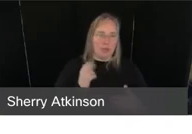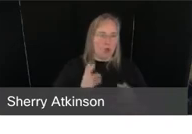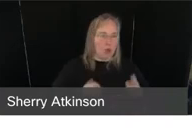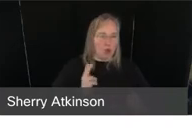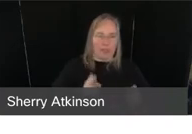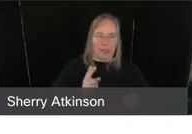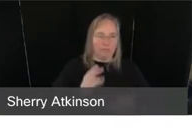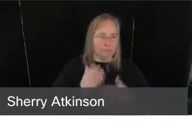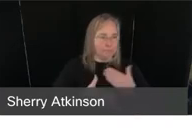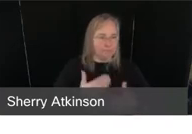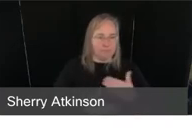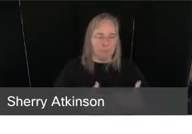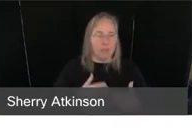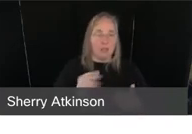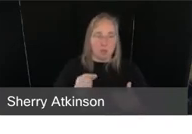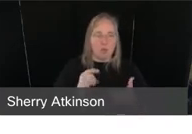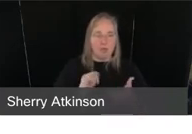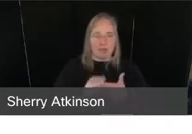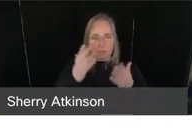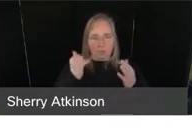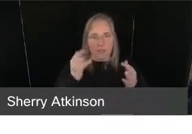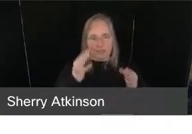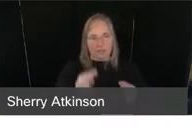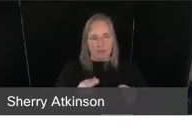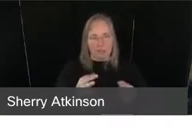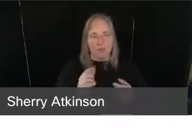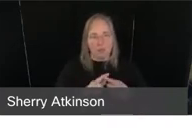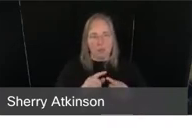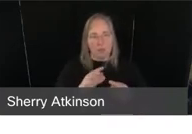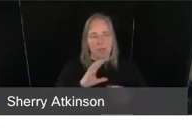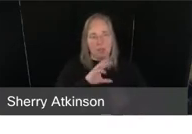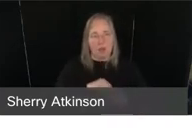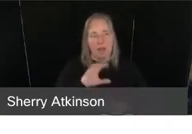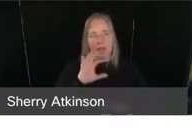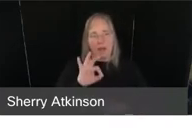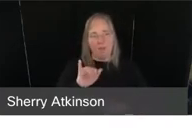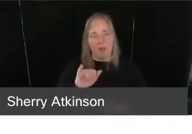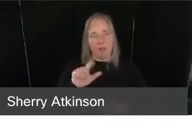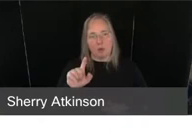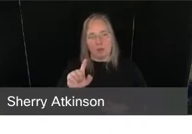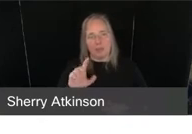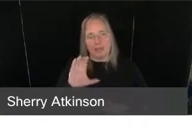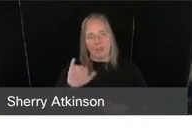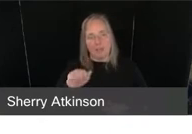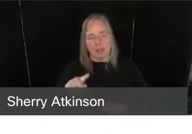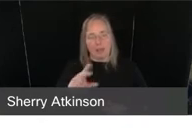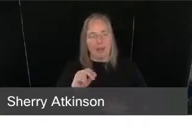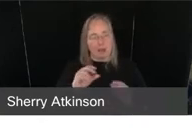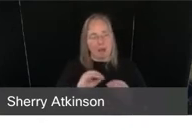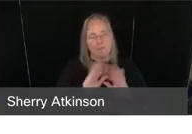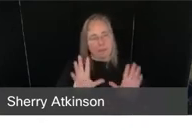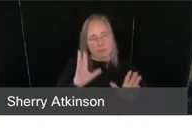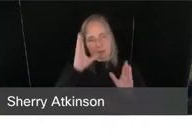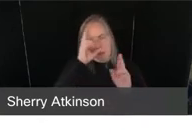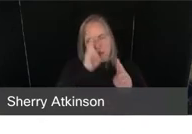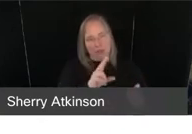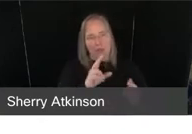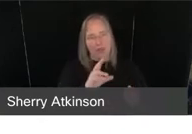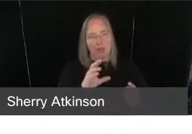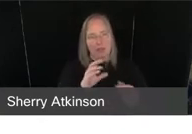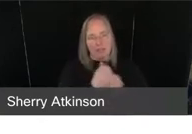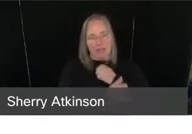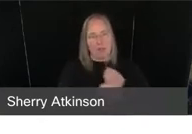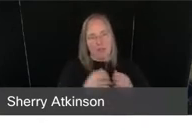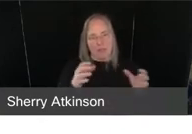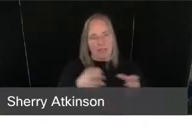the decision to include it in the FY21 CIP. And then, obviously honoring the county council's request to have more time to